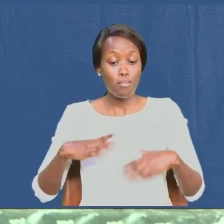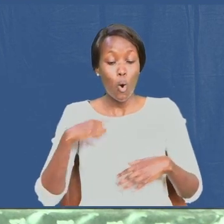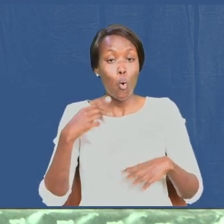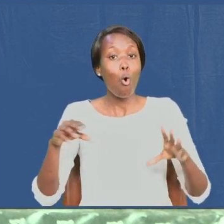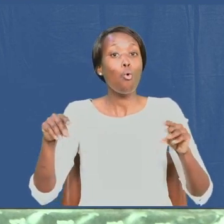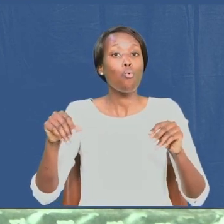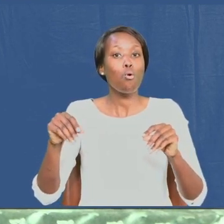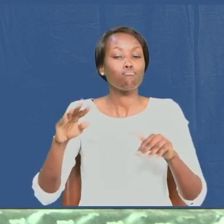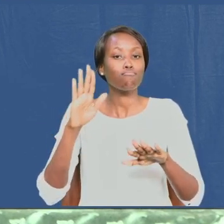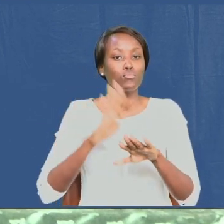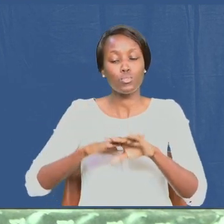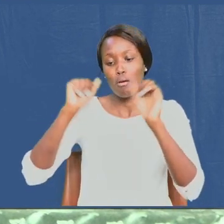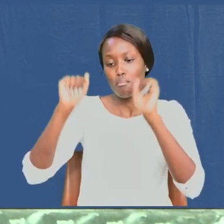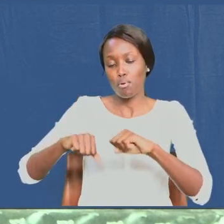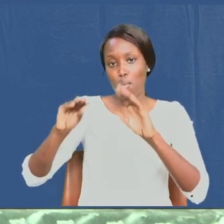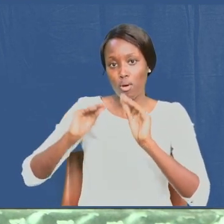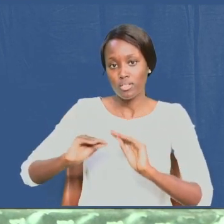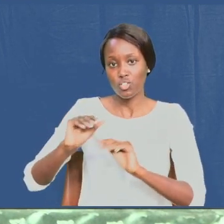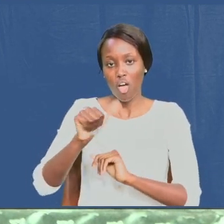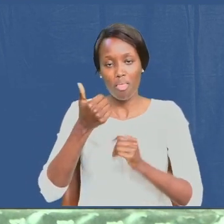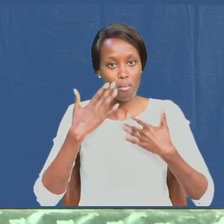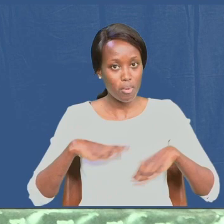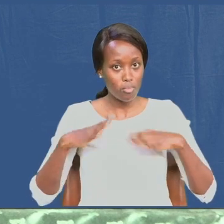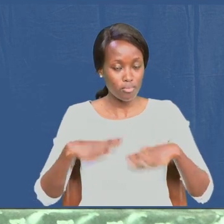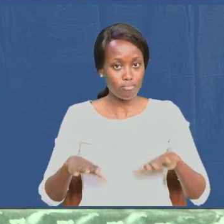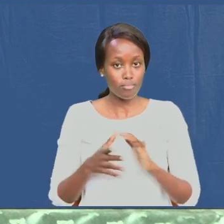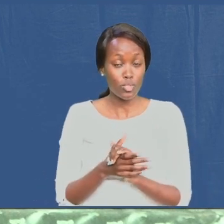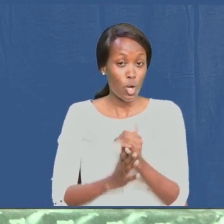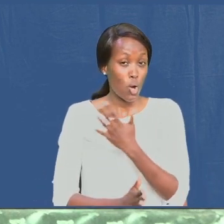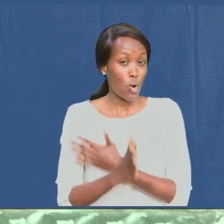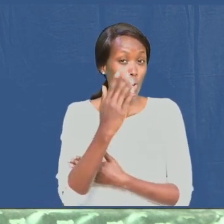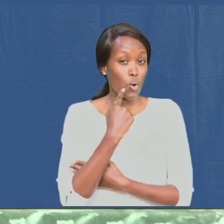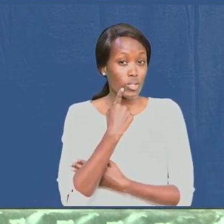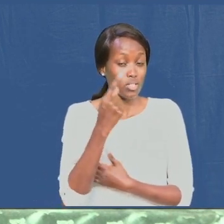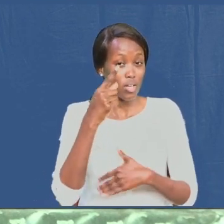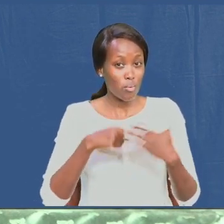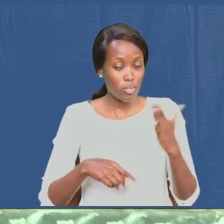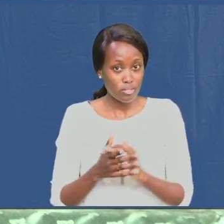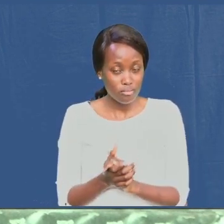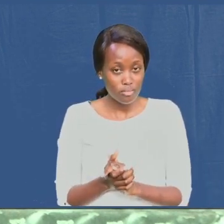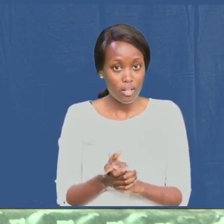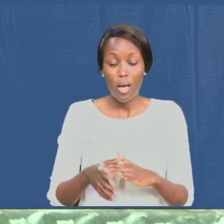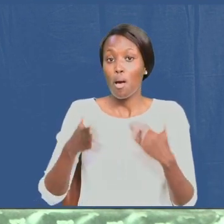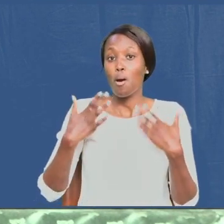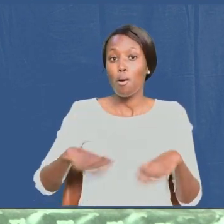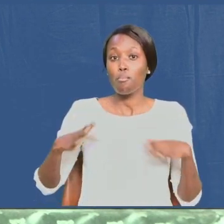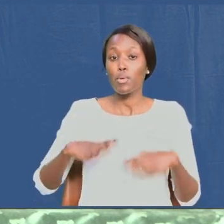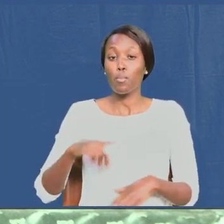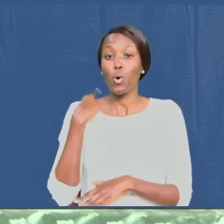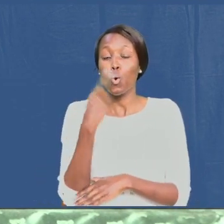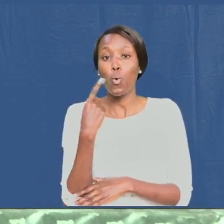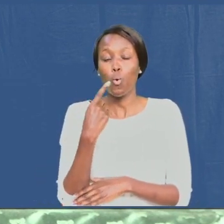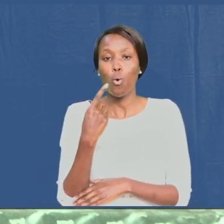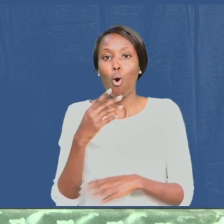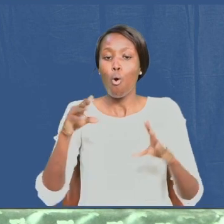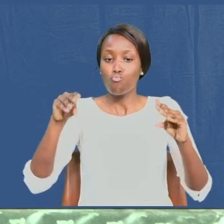qualified to teach others." Paul says that only those who are